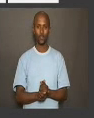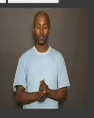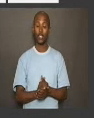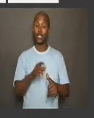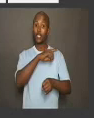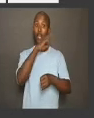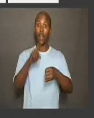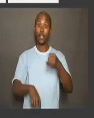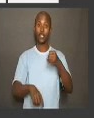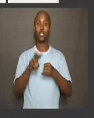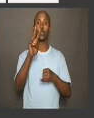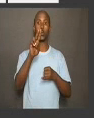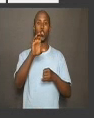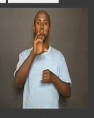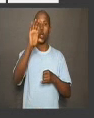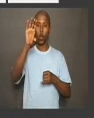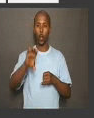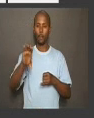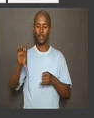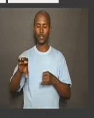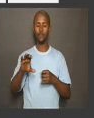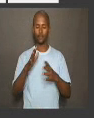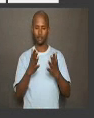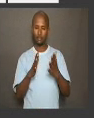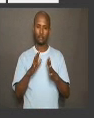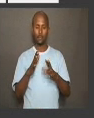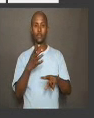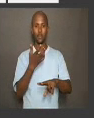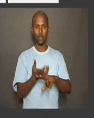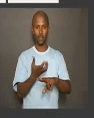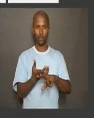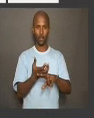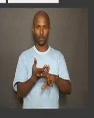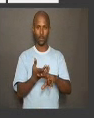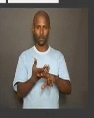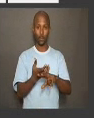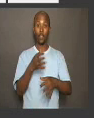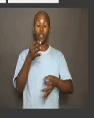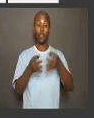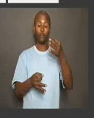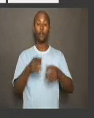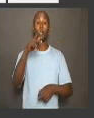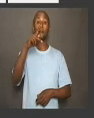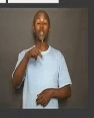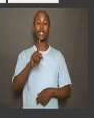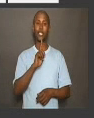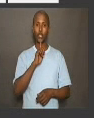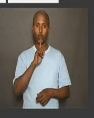The last two columns are a bit more complicated. If P is